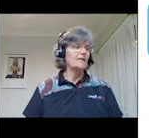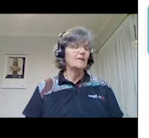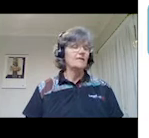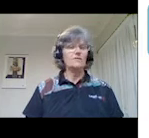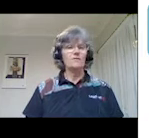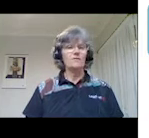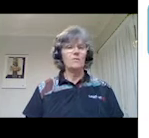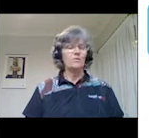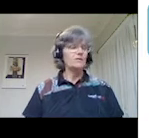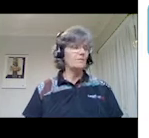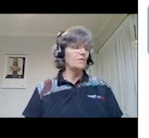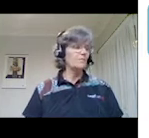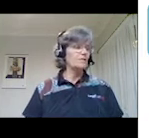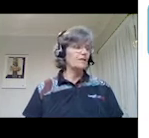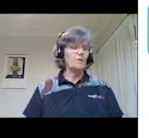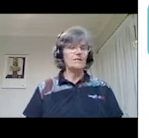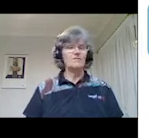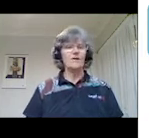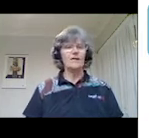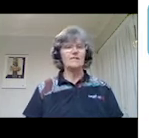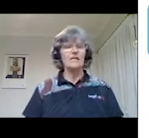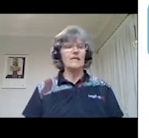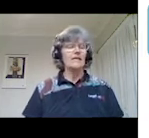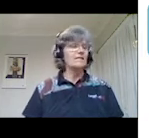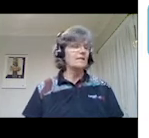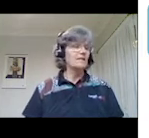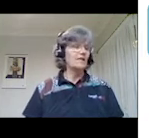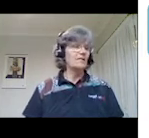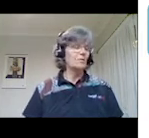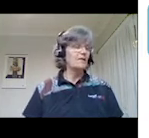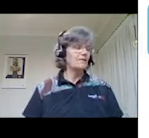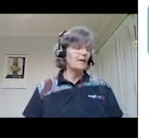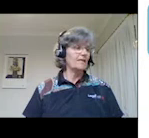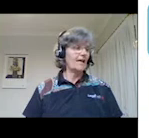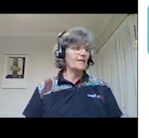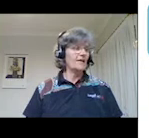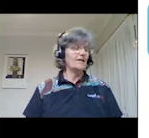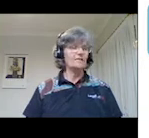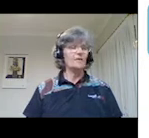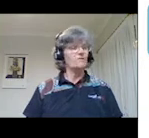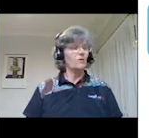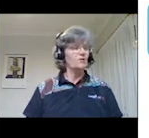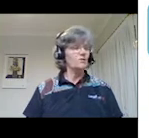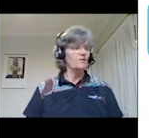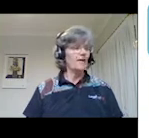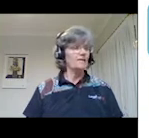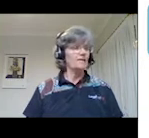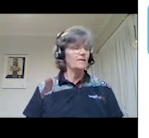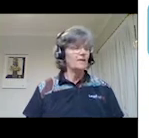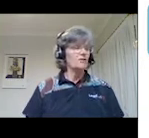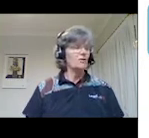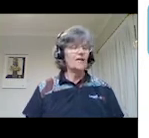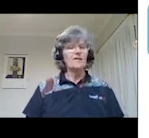fines. So it's very important that people deal with their fines in the best way that they can, and there's lots of options for